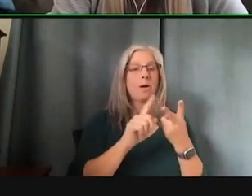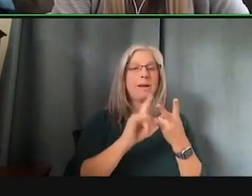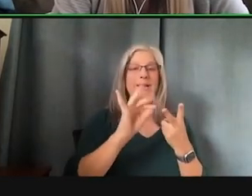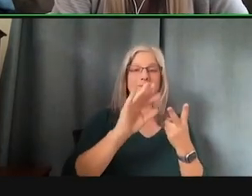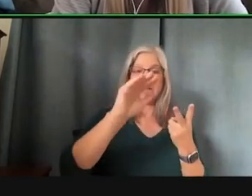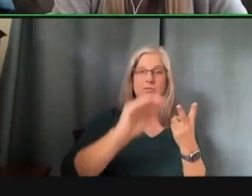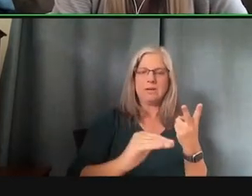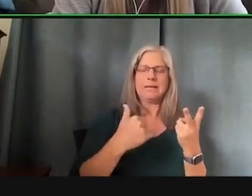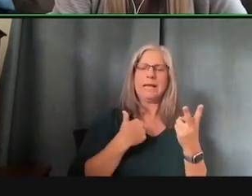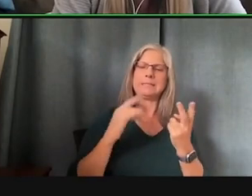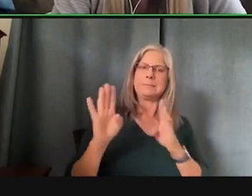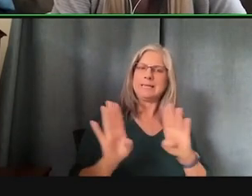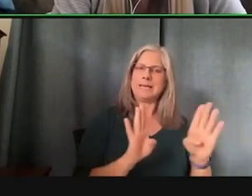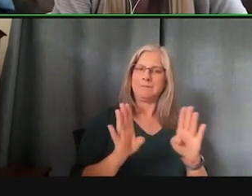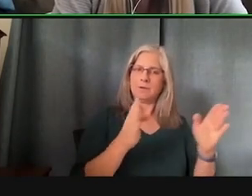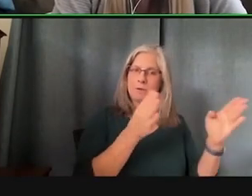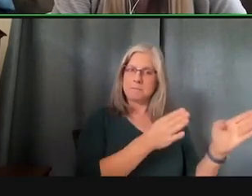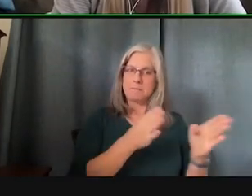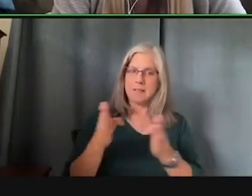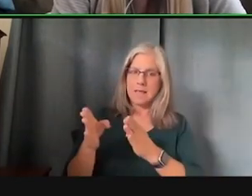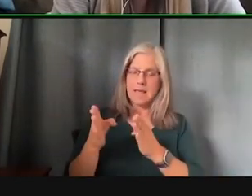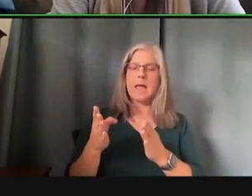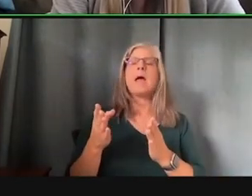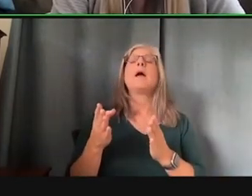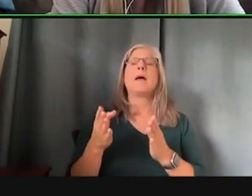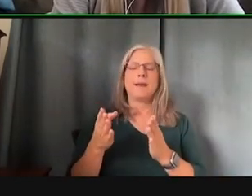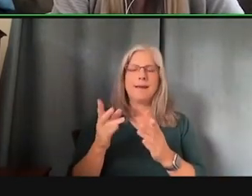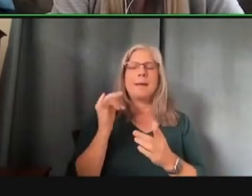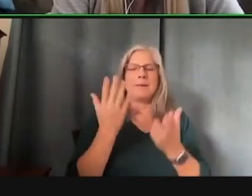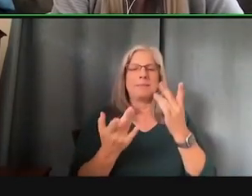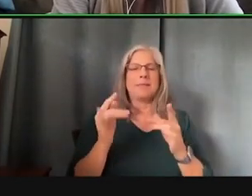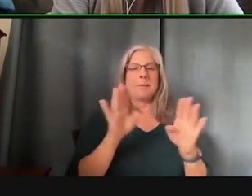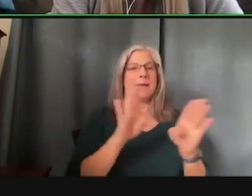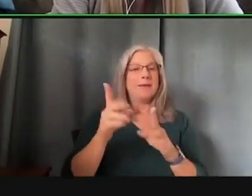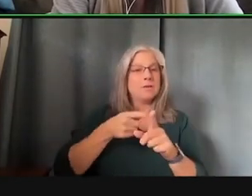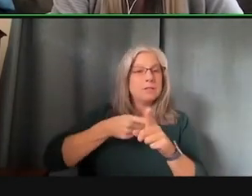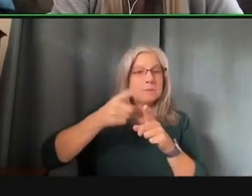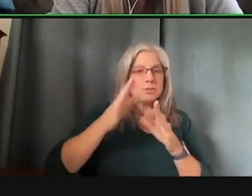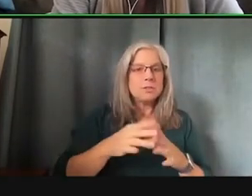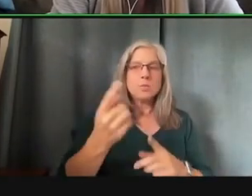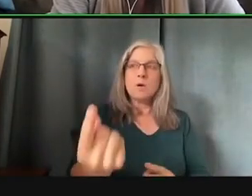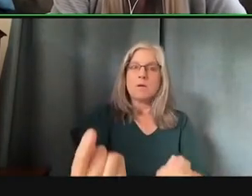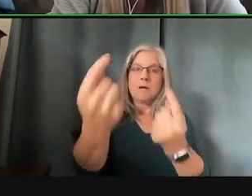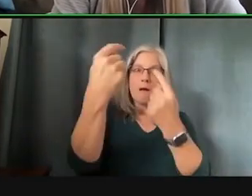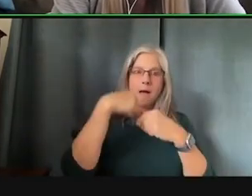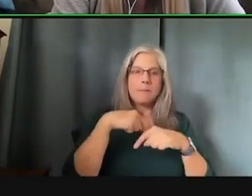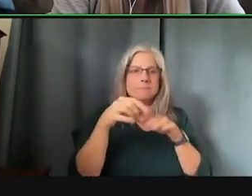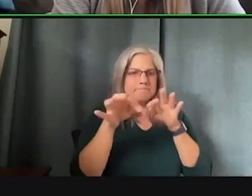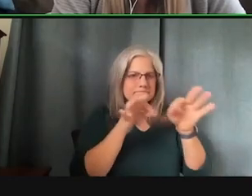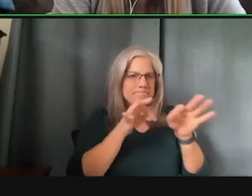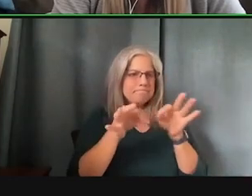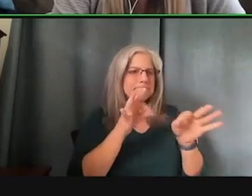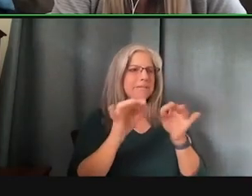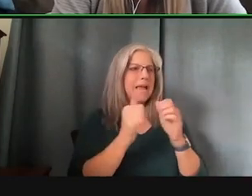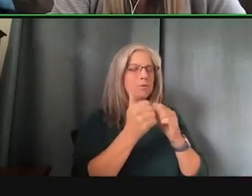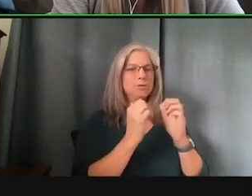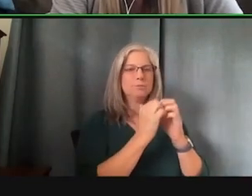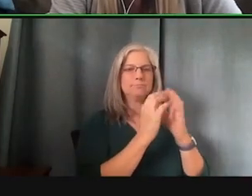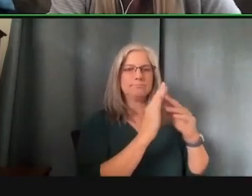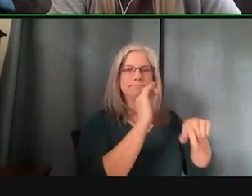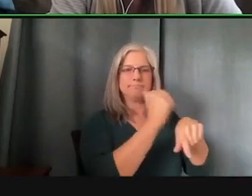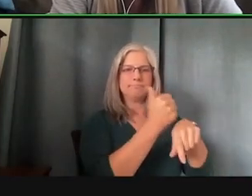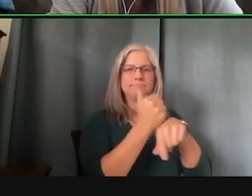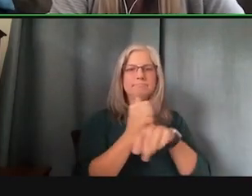has a behavior plan, it might be a behavior specialist coming in and explaining how to implement